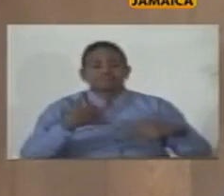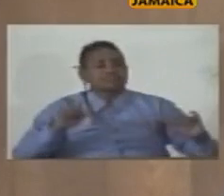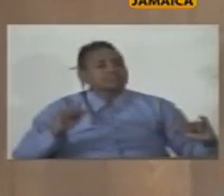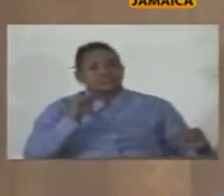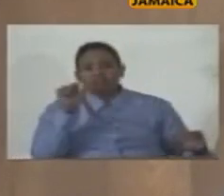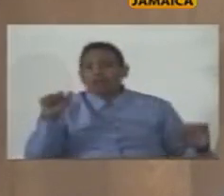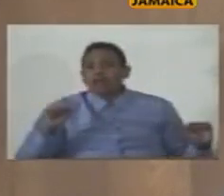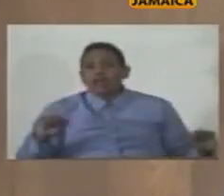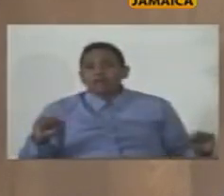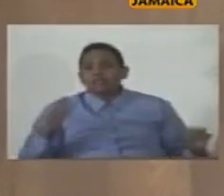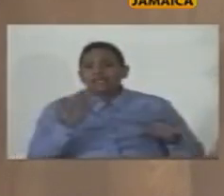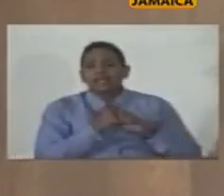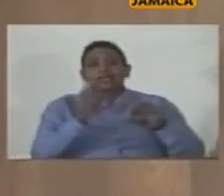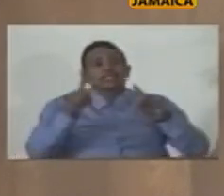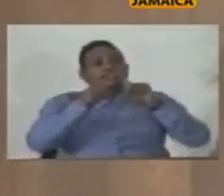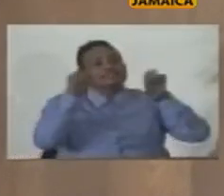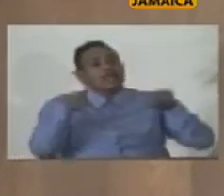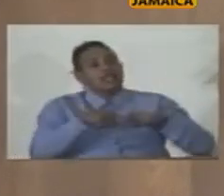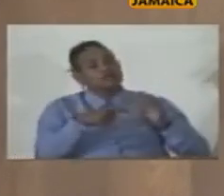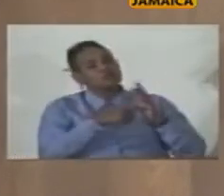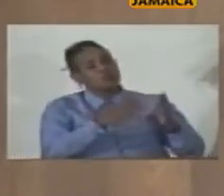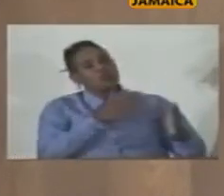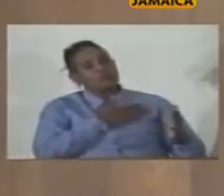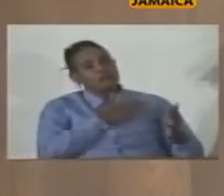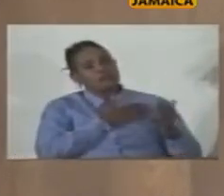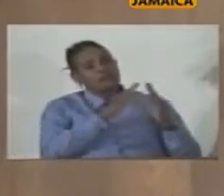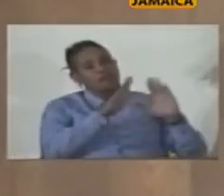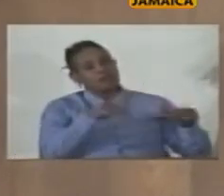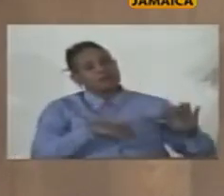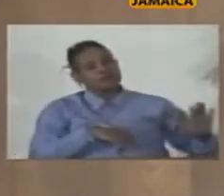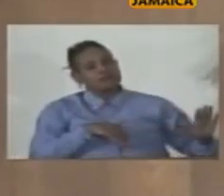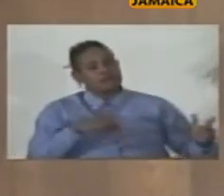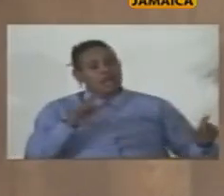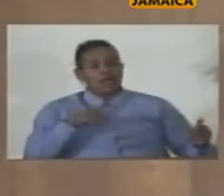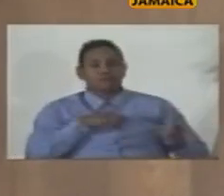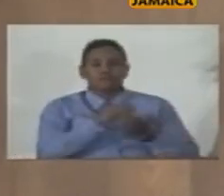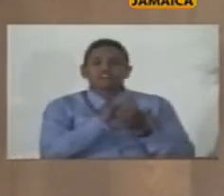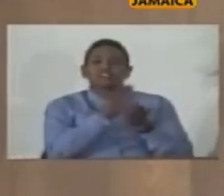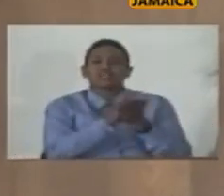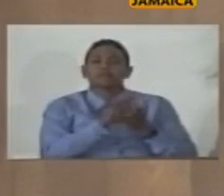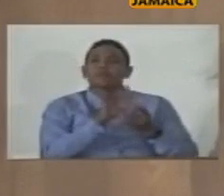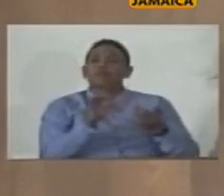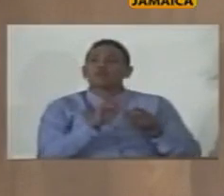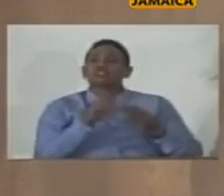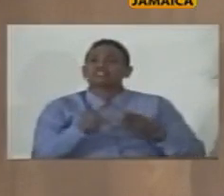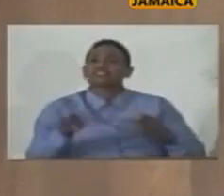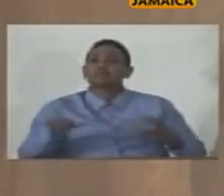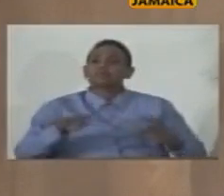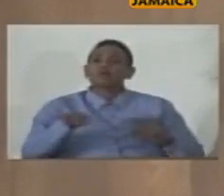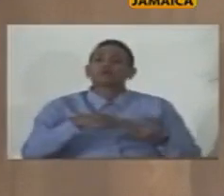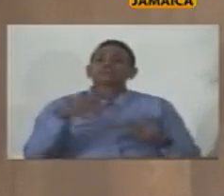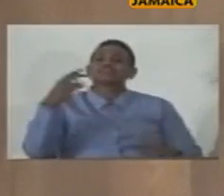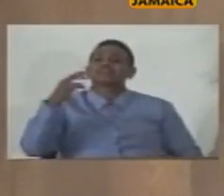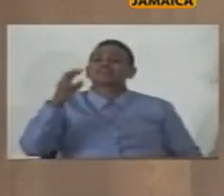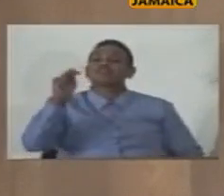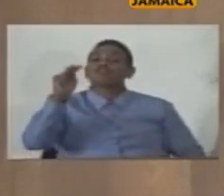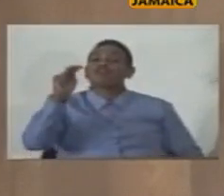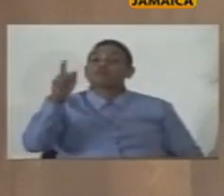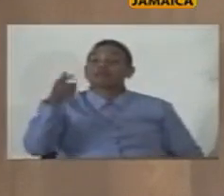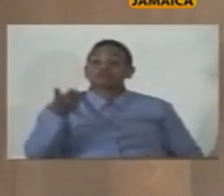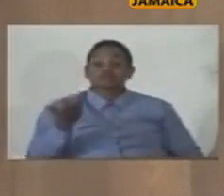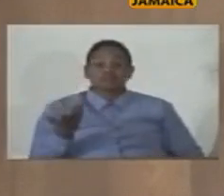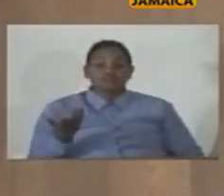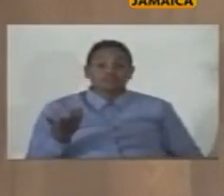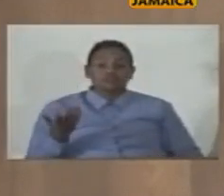able to get their titles. I have tabled a motion in this honorable House on the 17th of November. Mr.